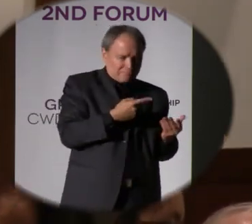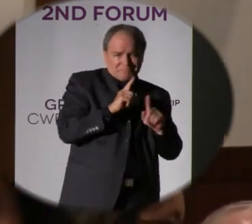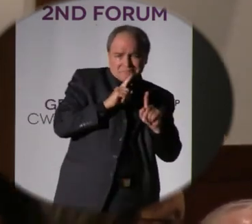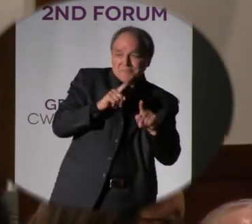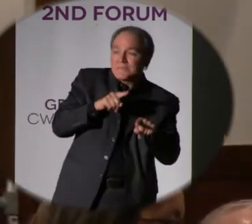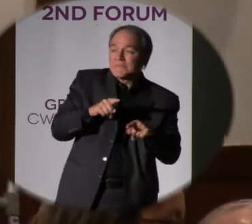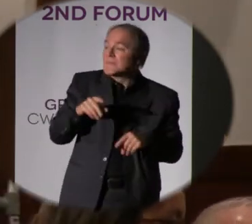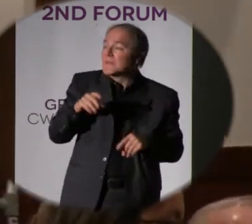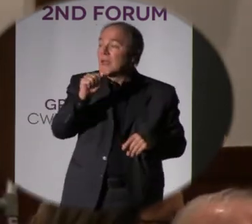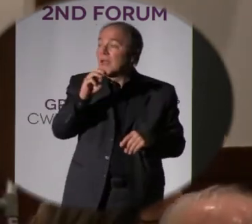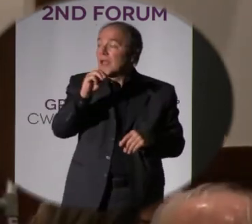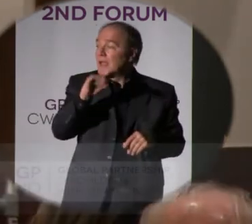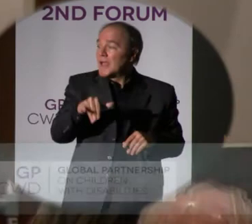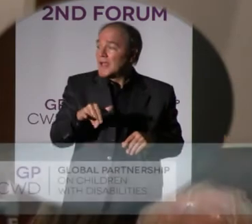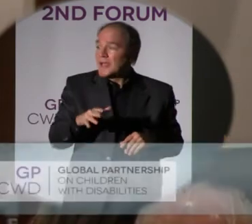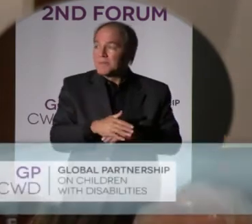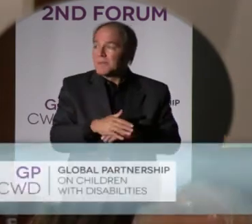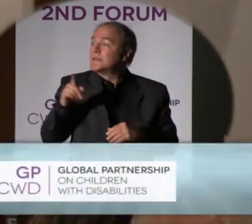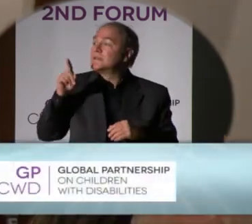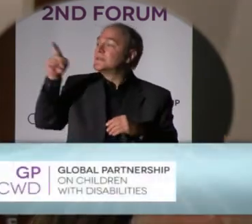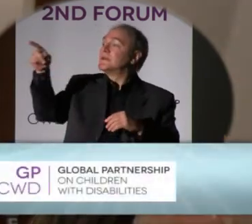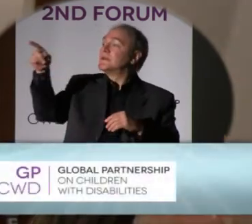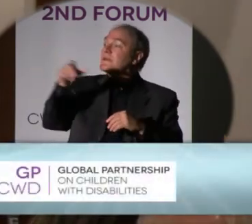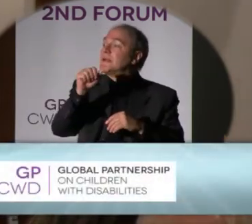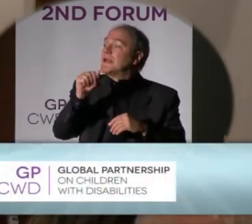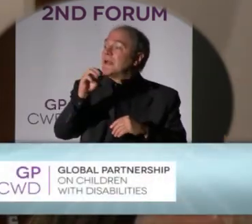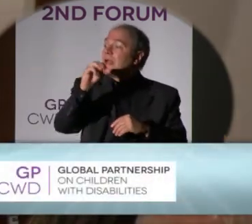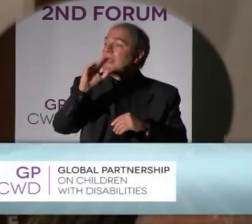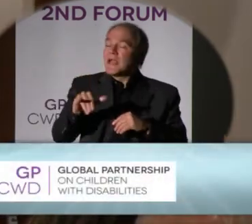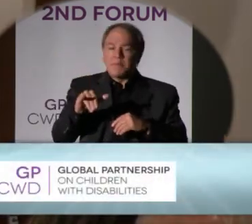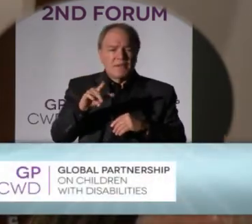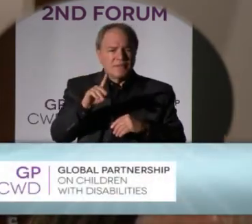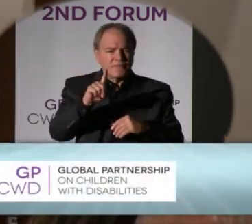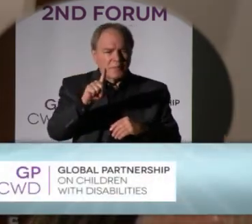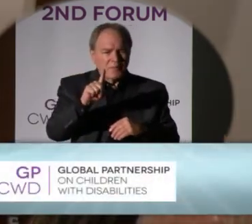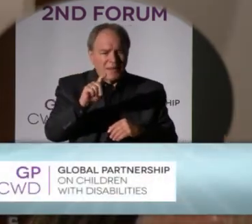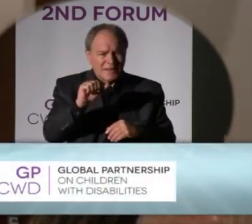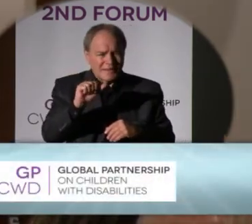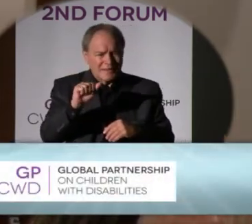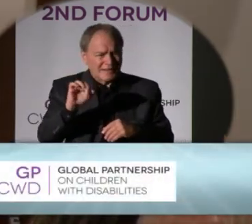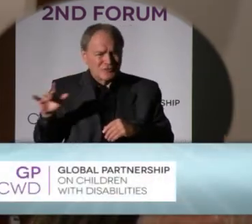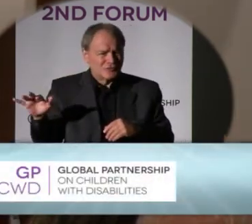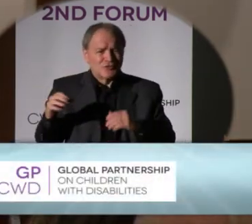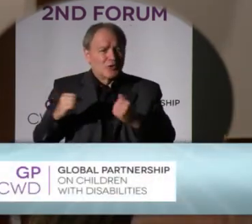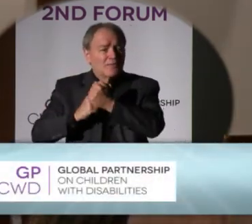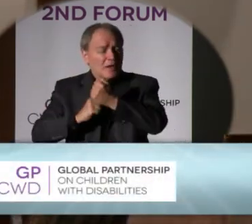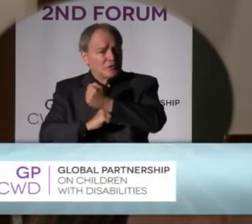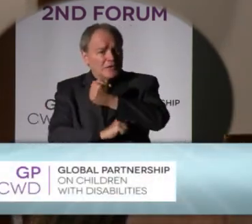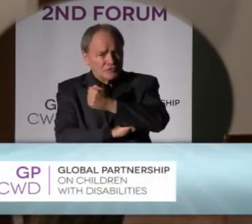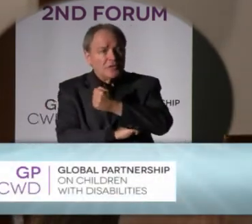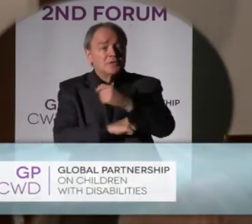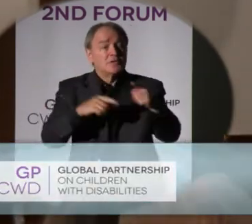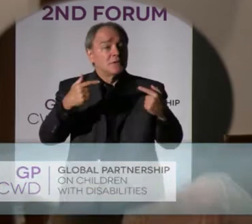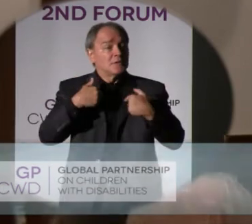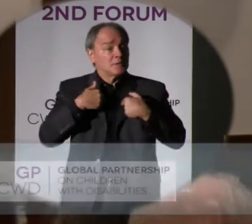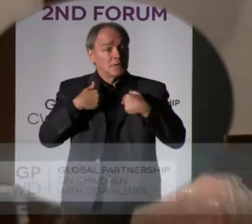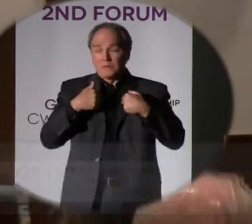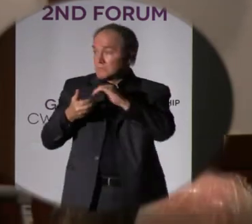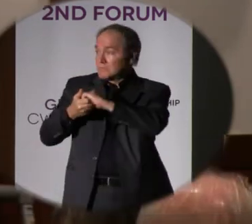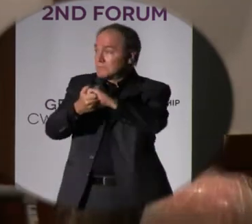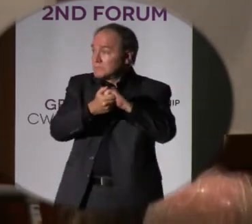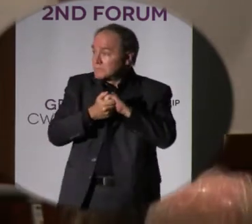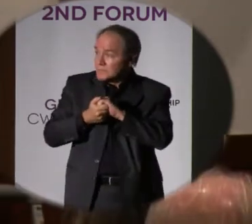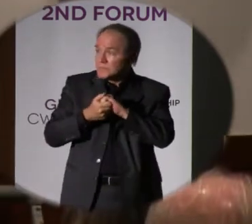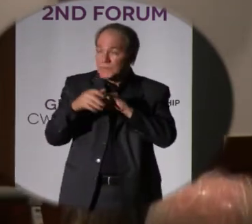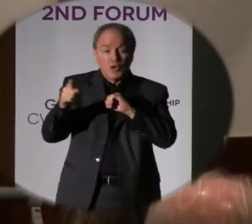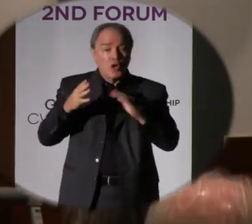you. Good morning. My name is Amy Raworth. I'm from Lakeshore Foundation, and my organization, in addition to the Institute for Human-Centered